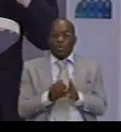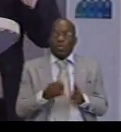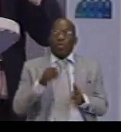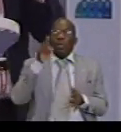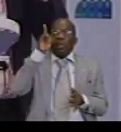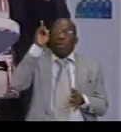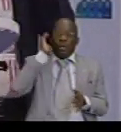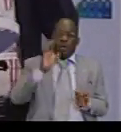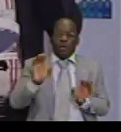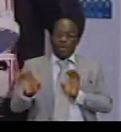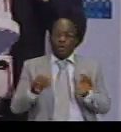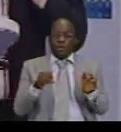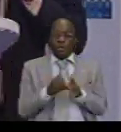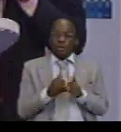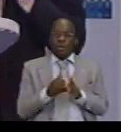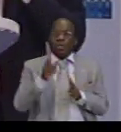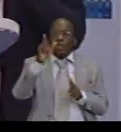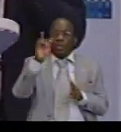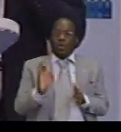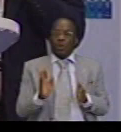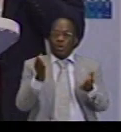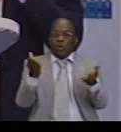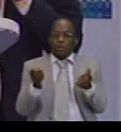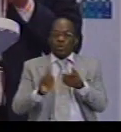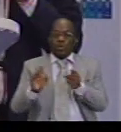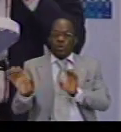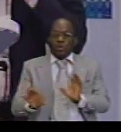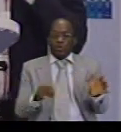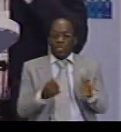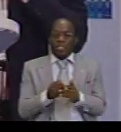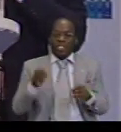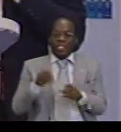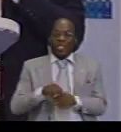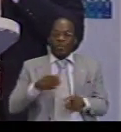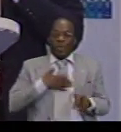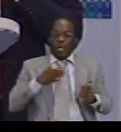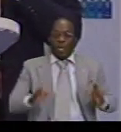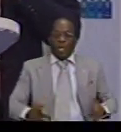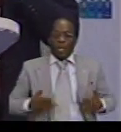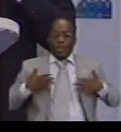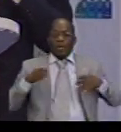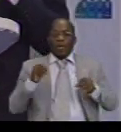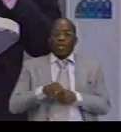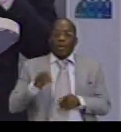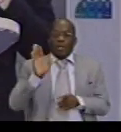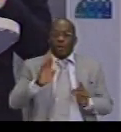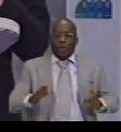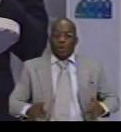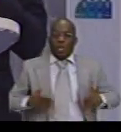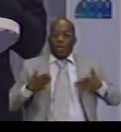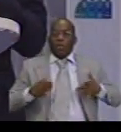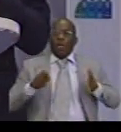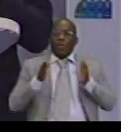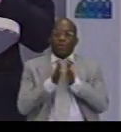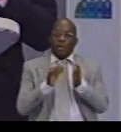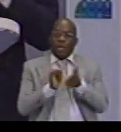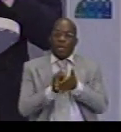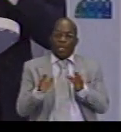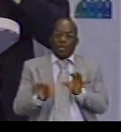God wants to do it in my life and in your life. Let's pray that the Spirit of the Lord